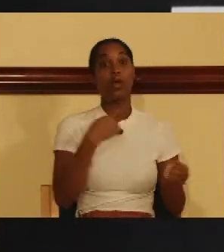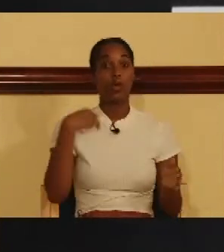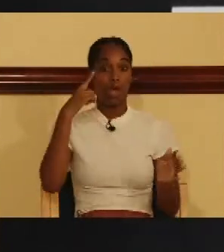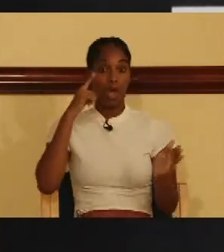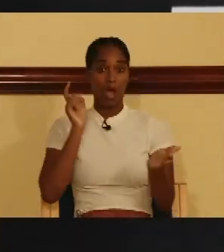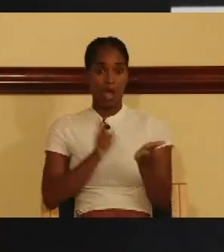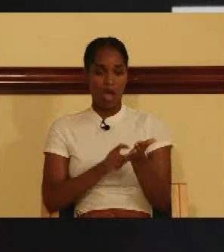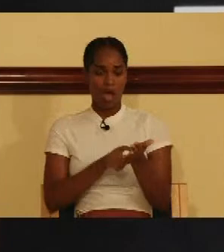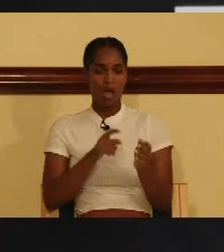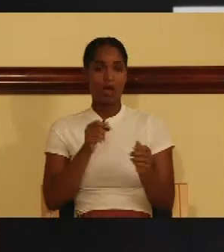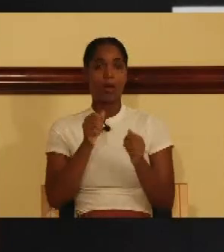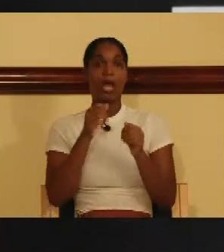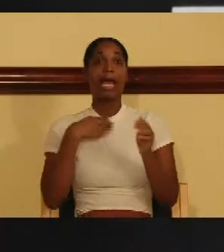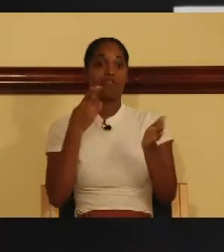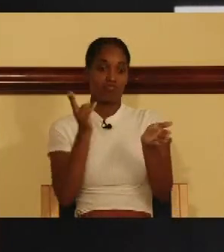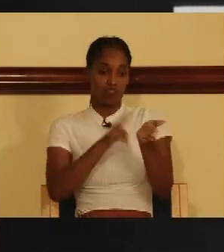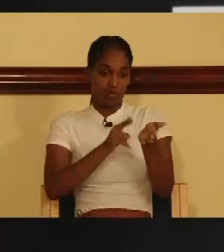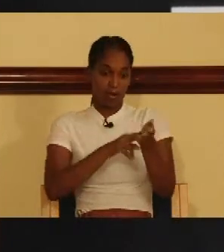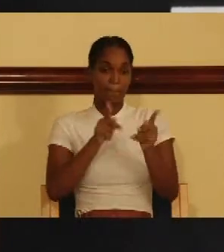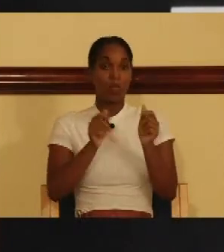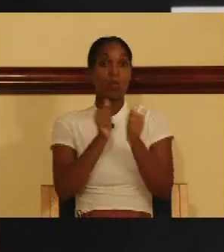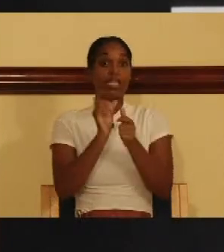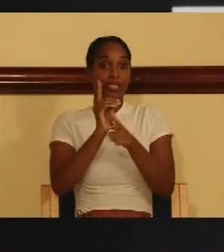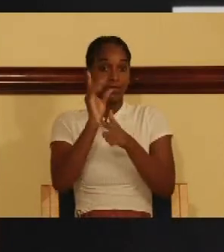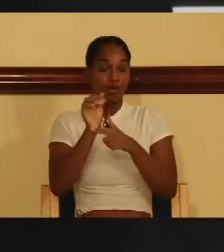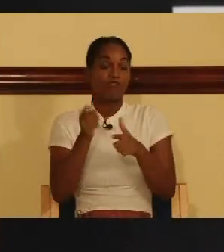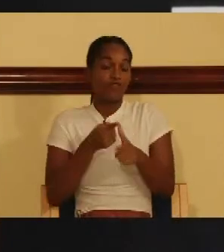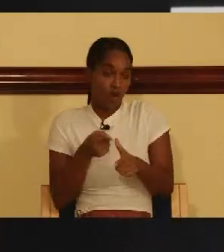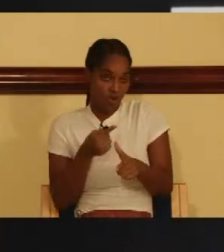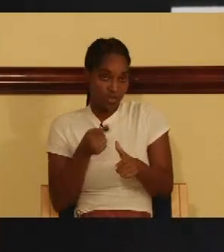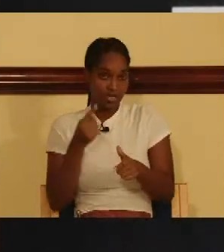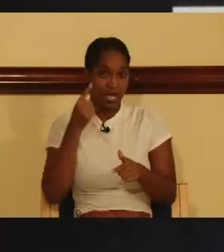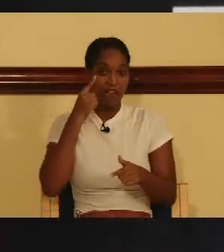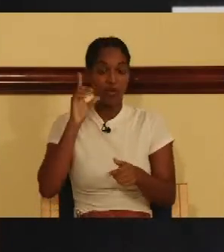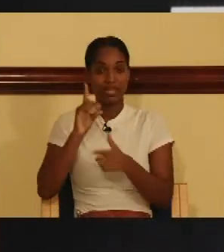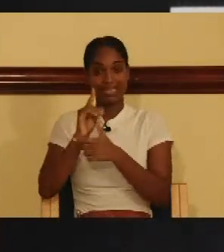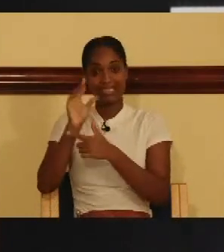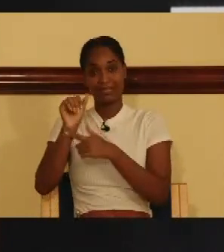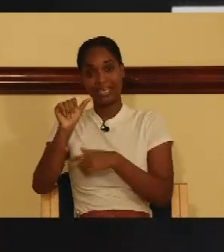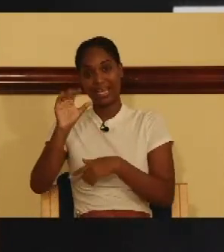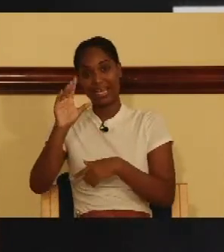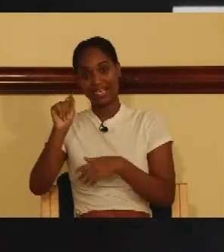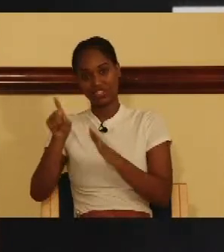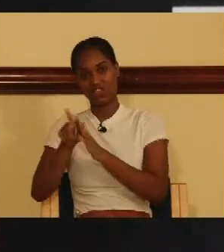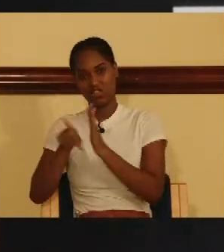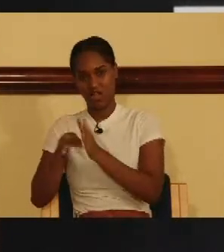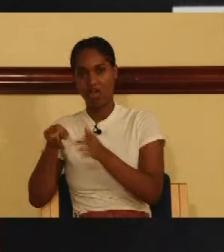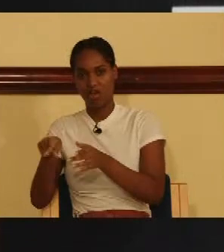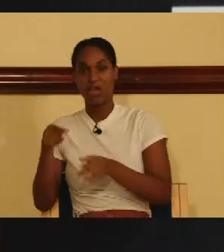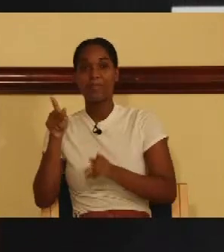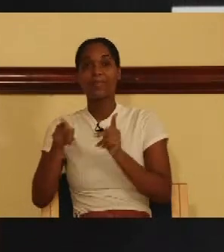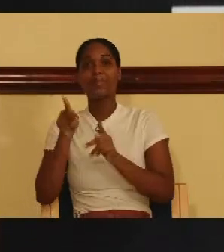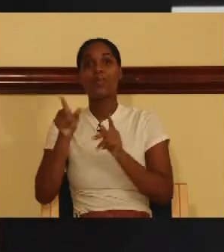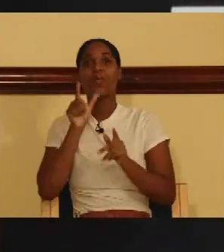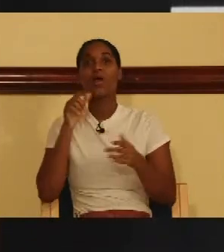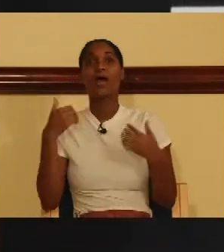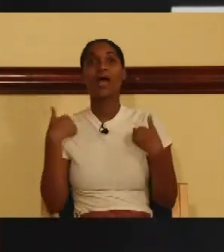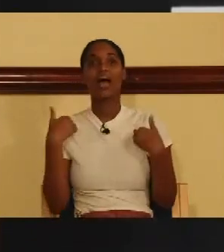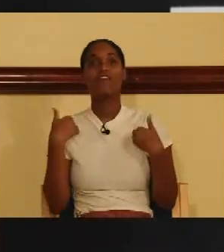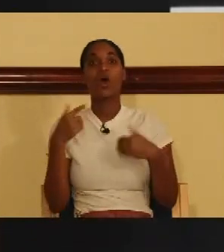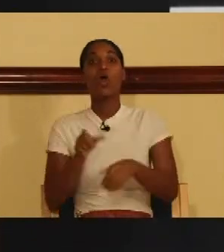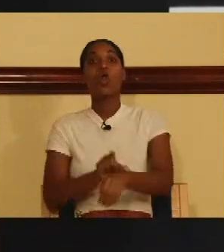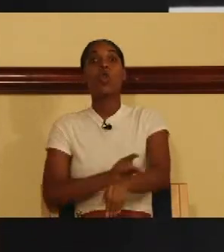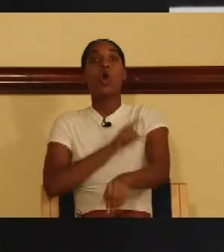register persons with disabilities, and according to the Disabilities Act, these persons are persons who have